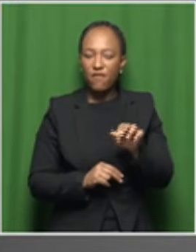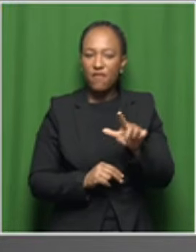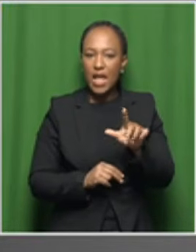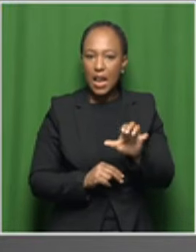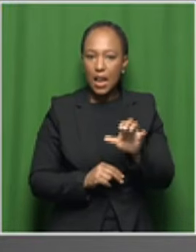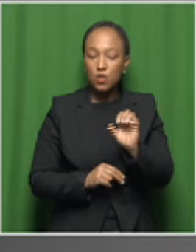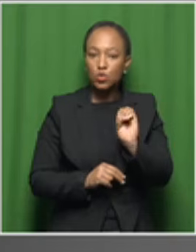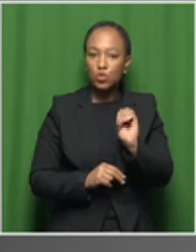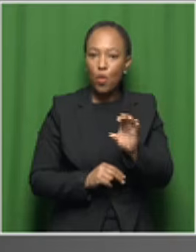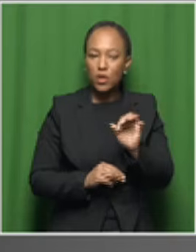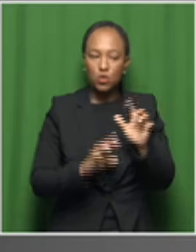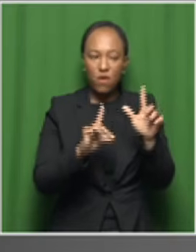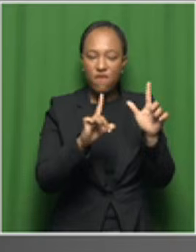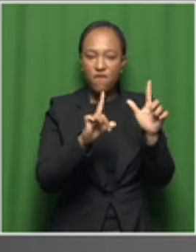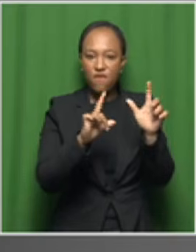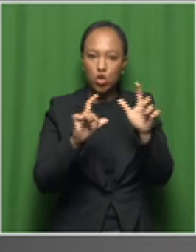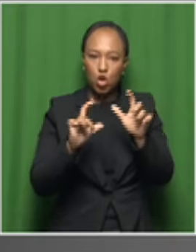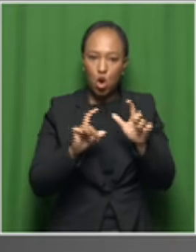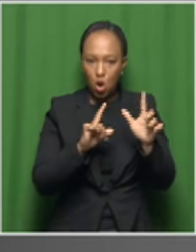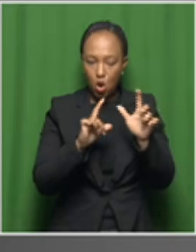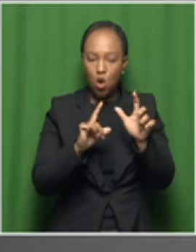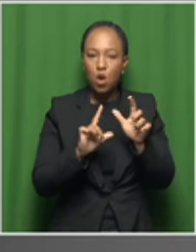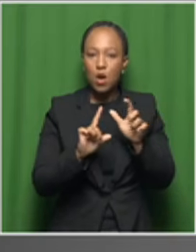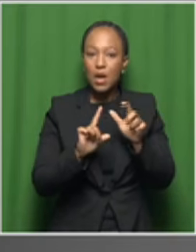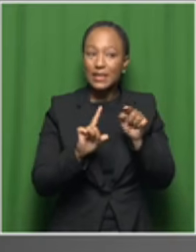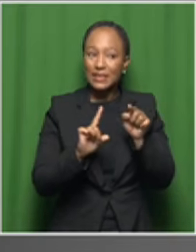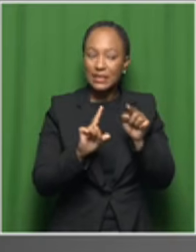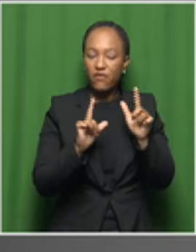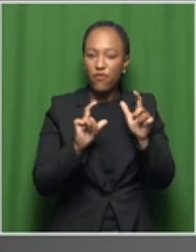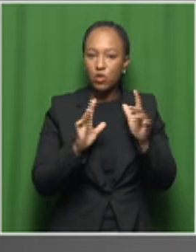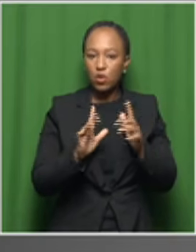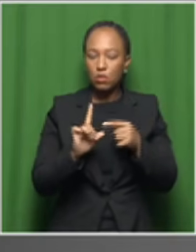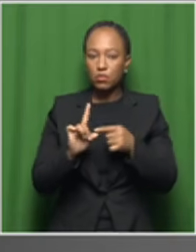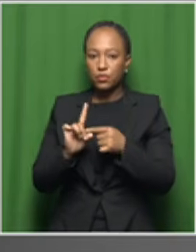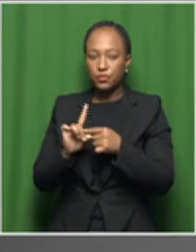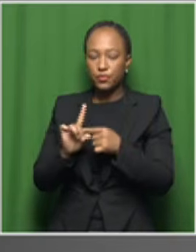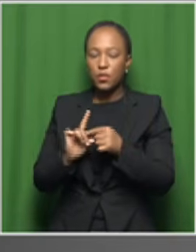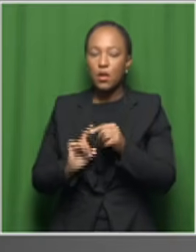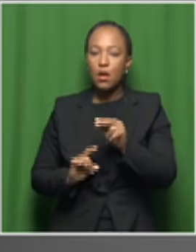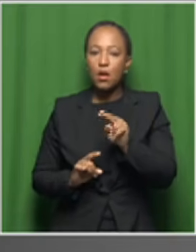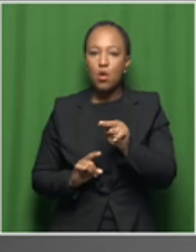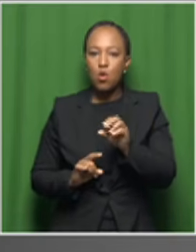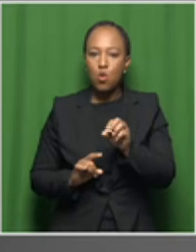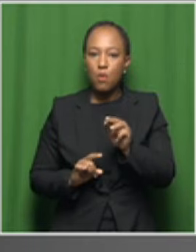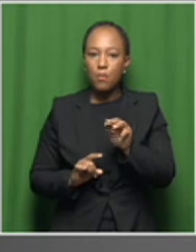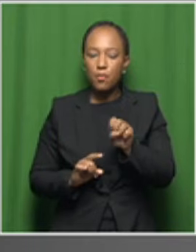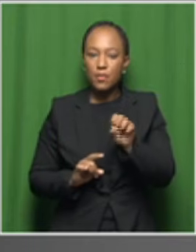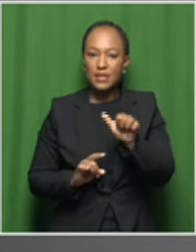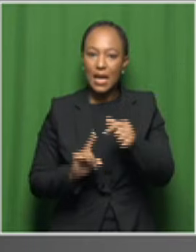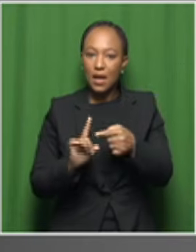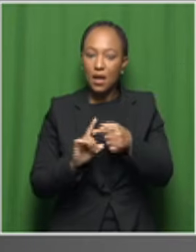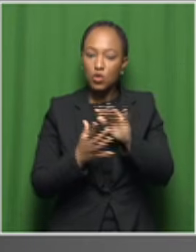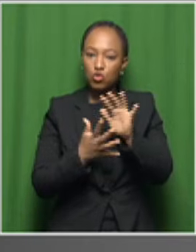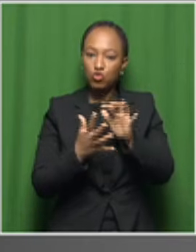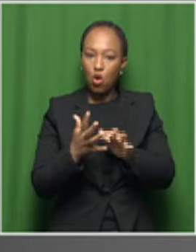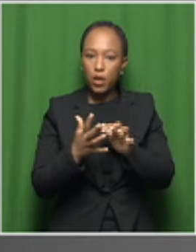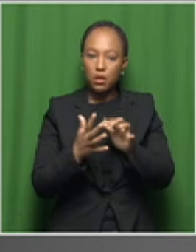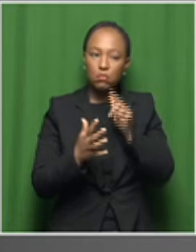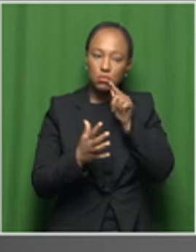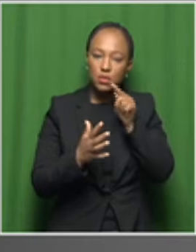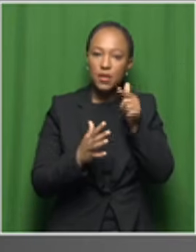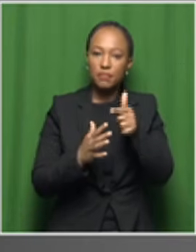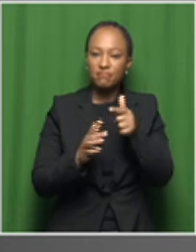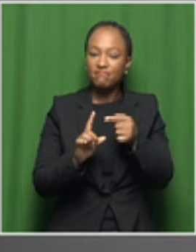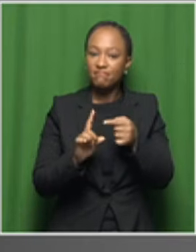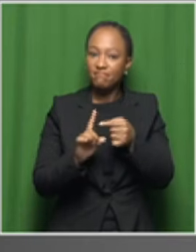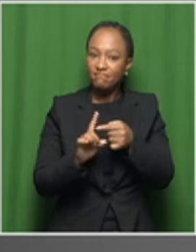fact. Photographer Nomsa Motale is a visual storyteller who works in the mediums of both photography and painting, and her